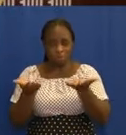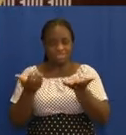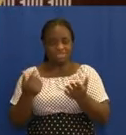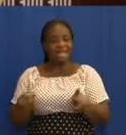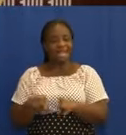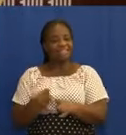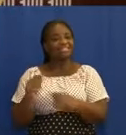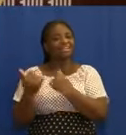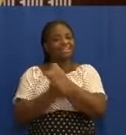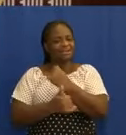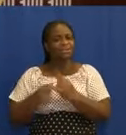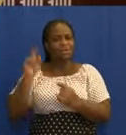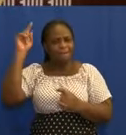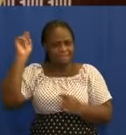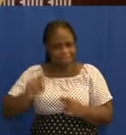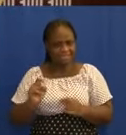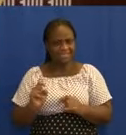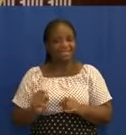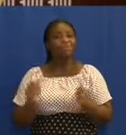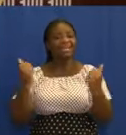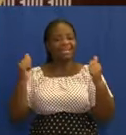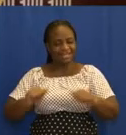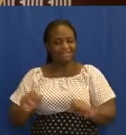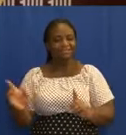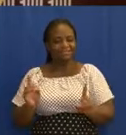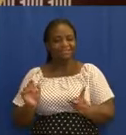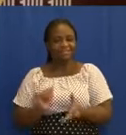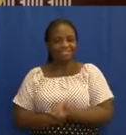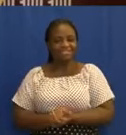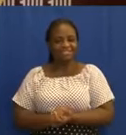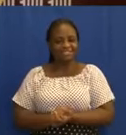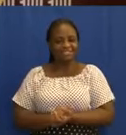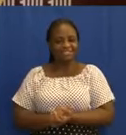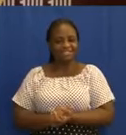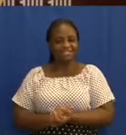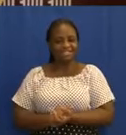goal. We can and must reach it.